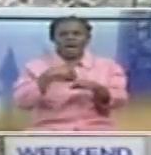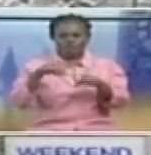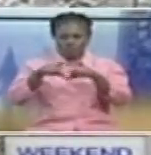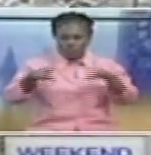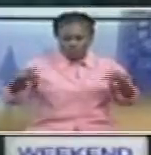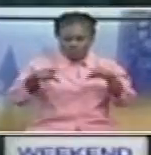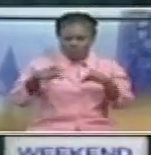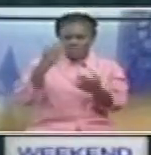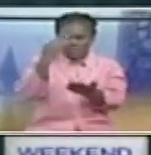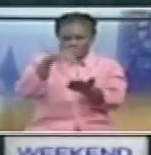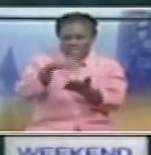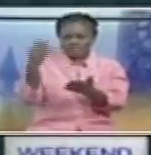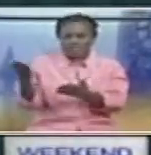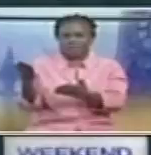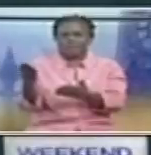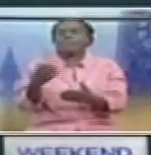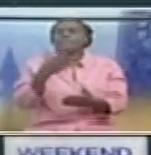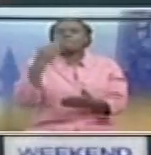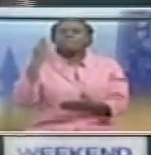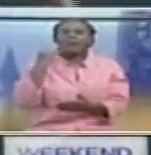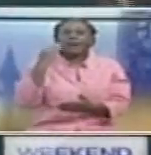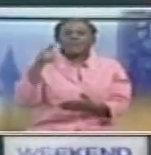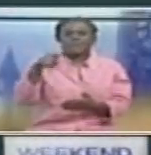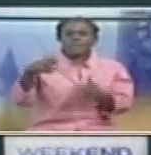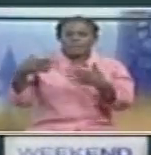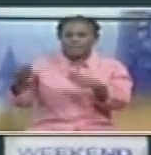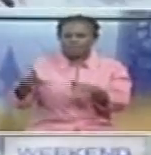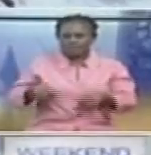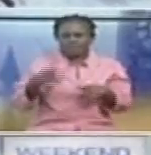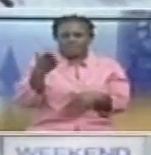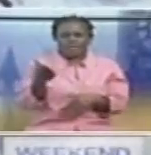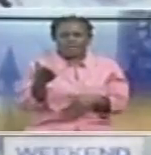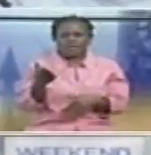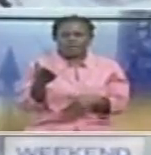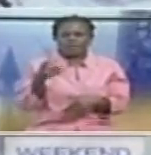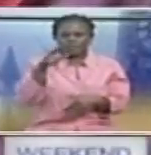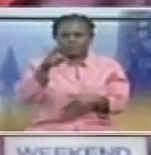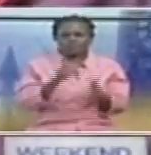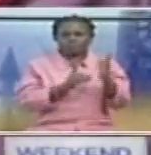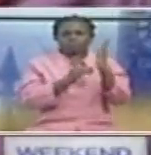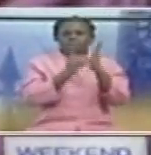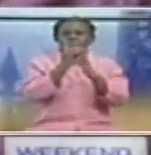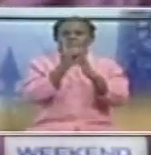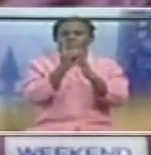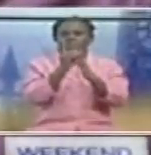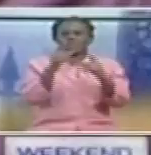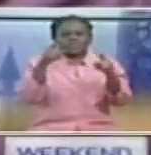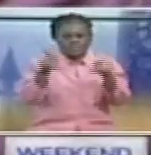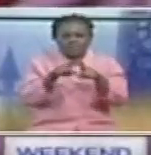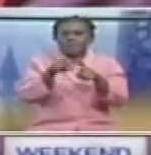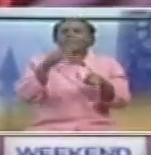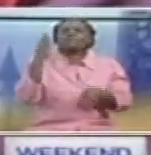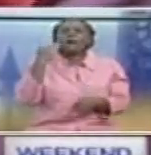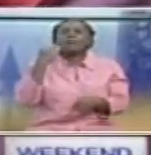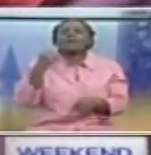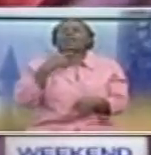stands beside it. His mother lives about 3 minutes away from the cemetery, a devout Muslim, but she's also a mother who